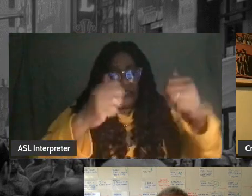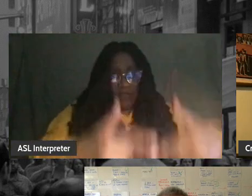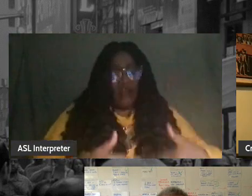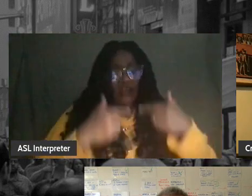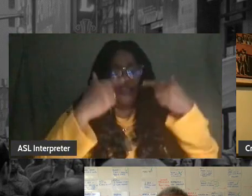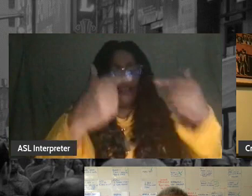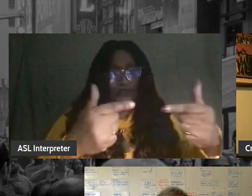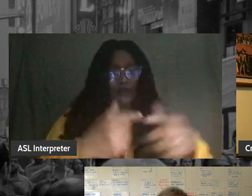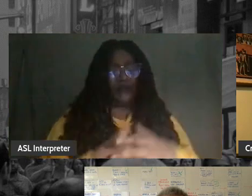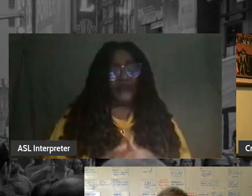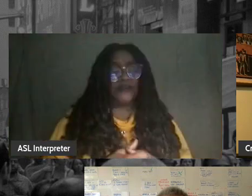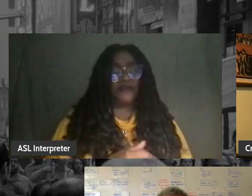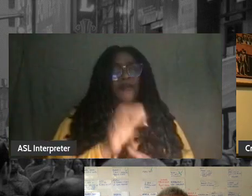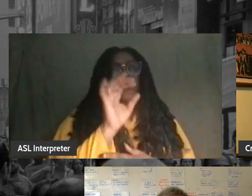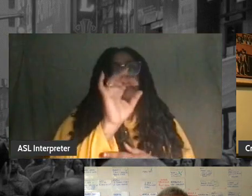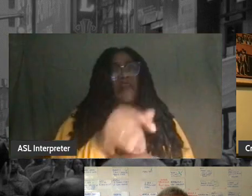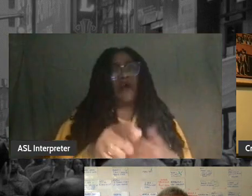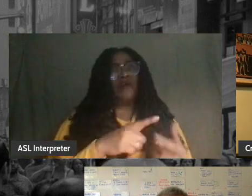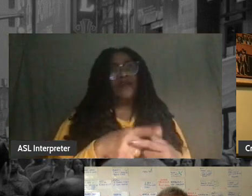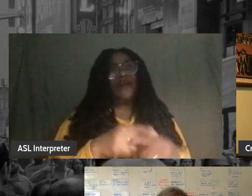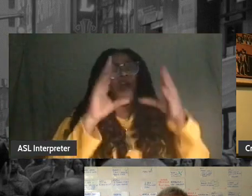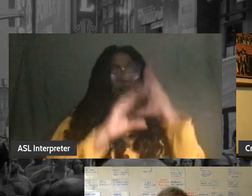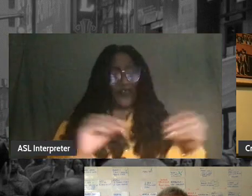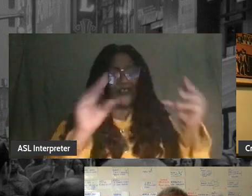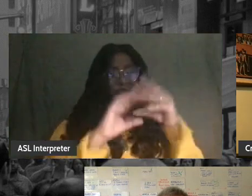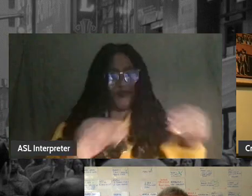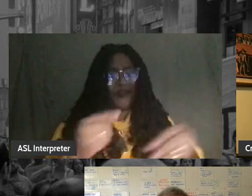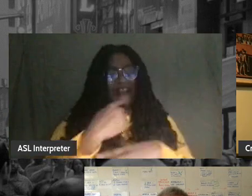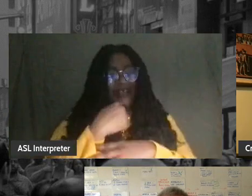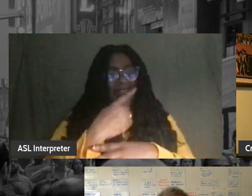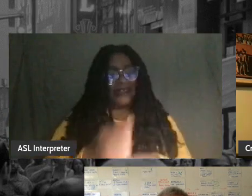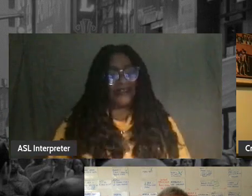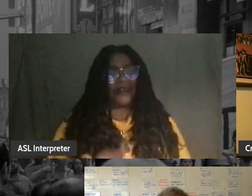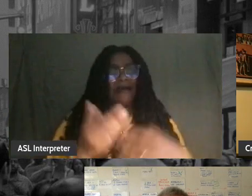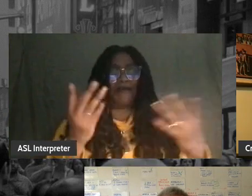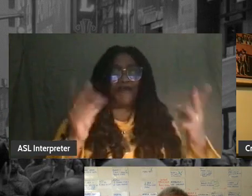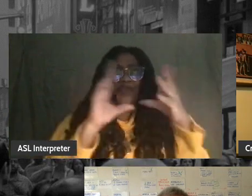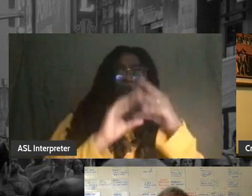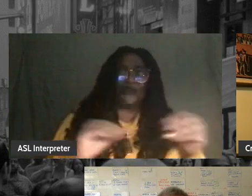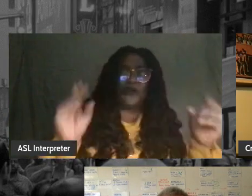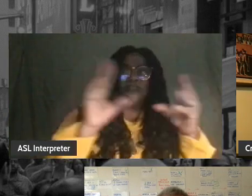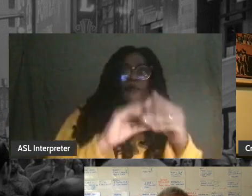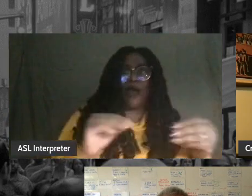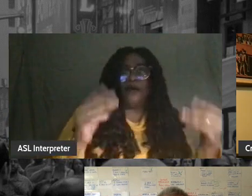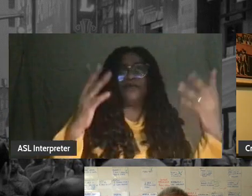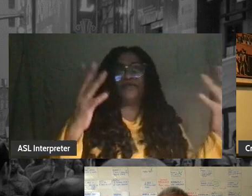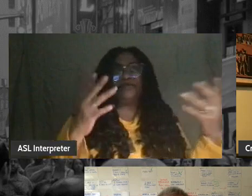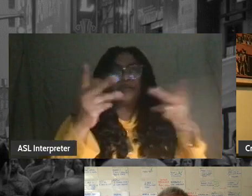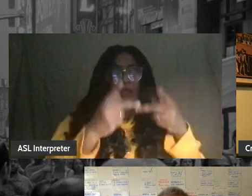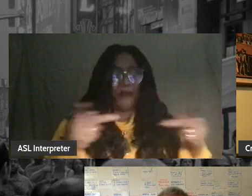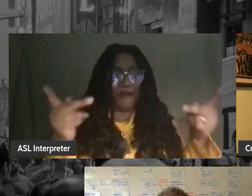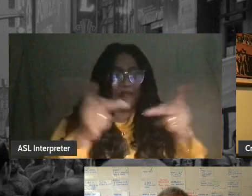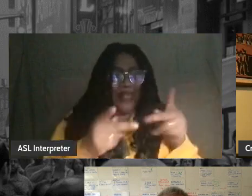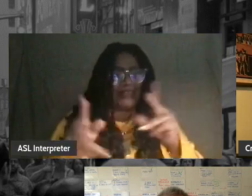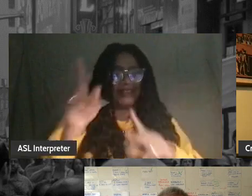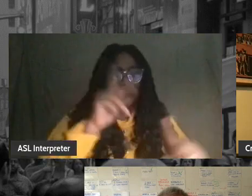And those are the stories I like to tell. I like to tell stories about places and